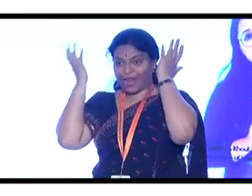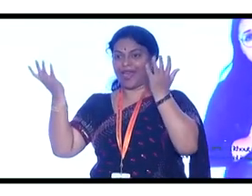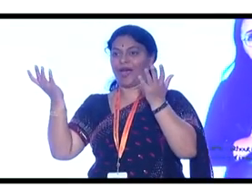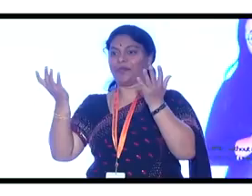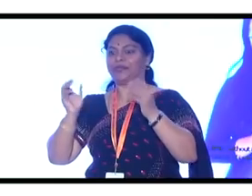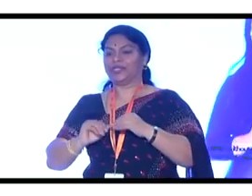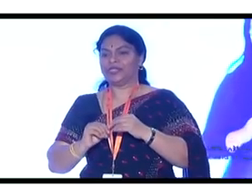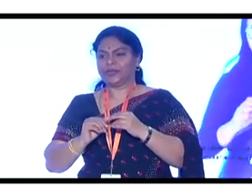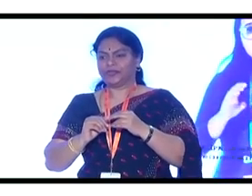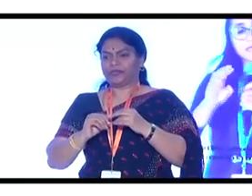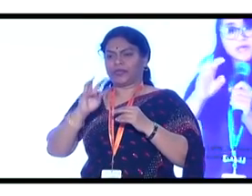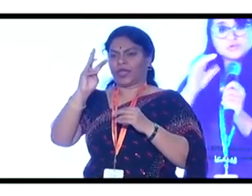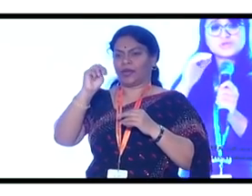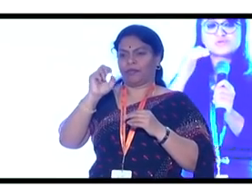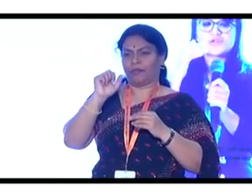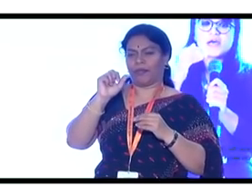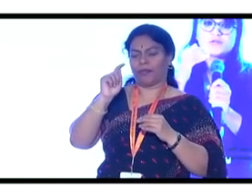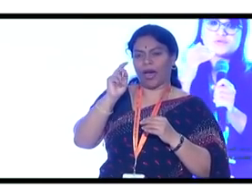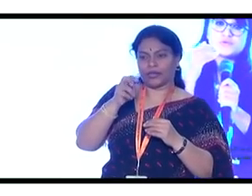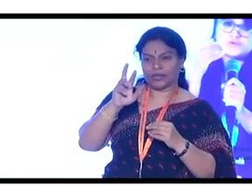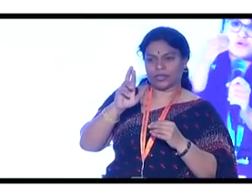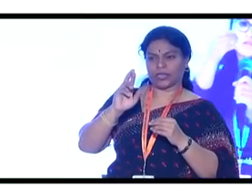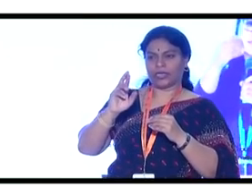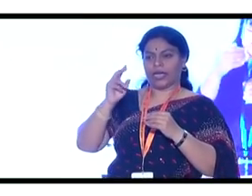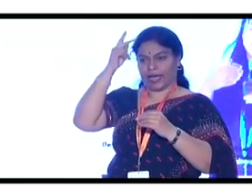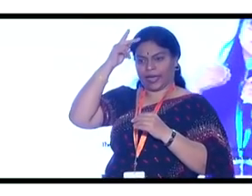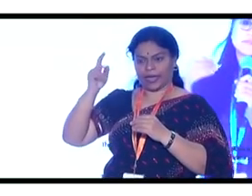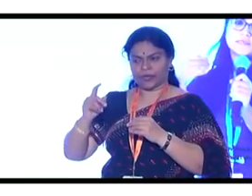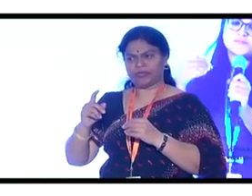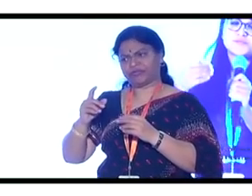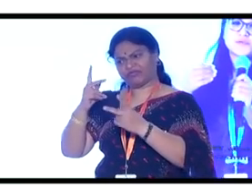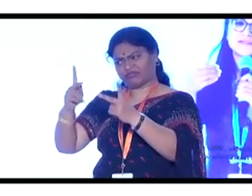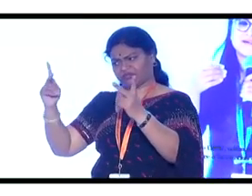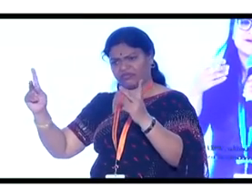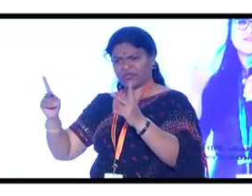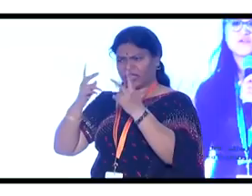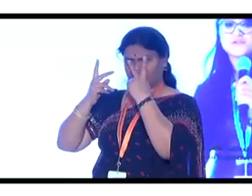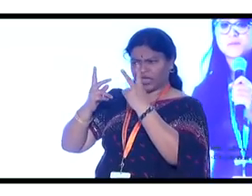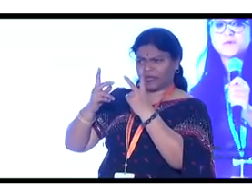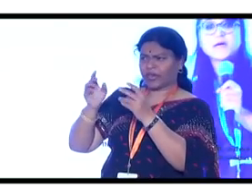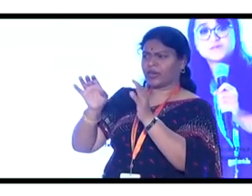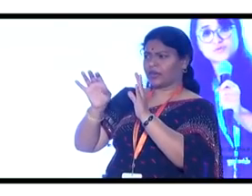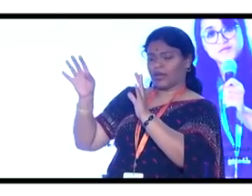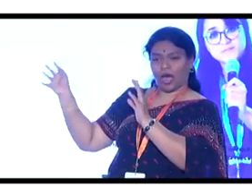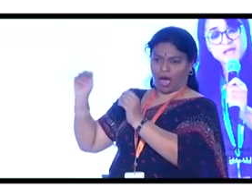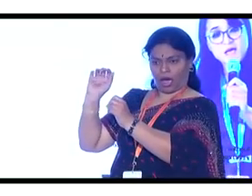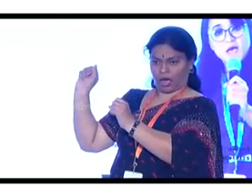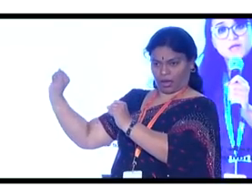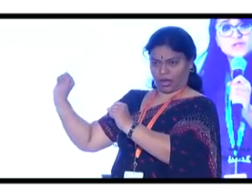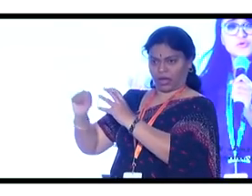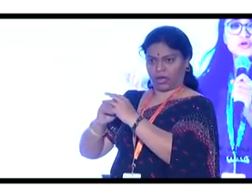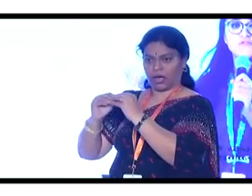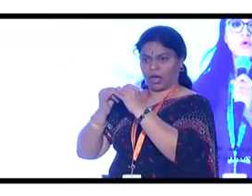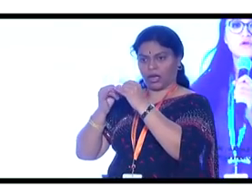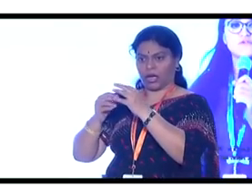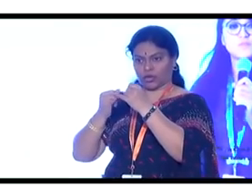King. And I used to try to draw the similarities between, say for example, my story and